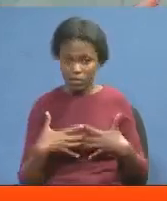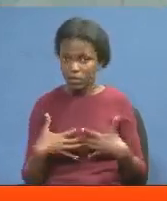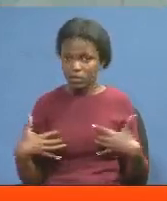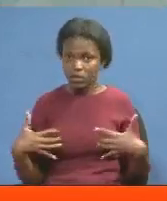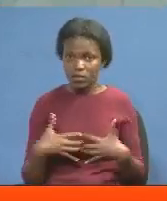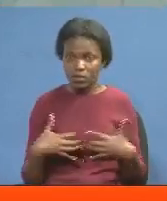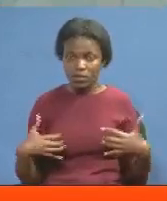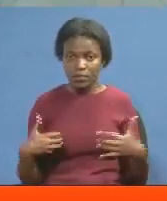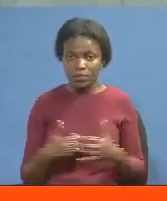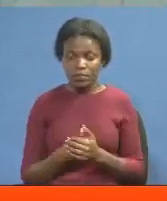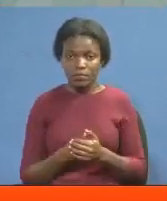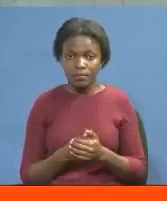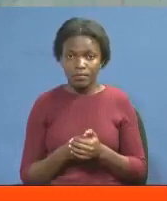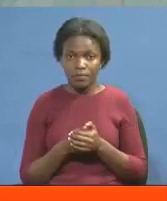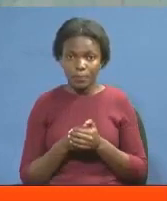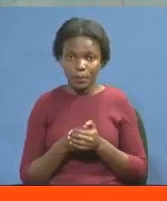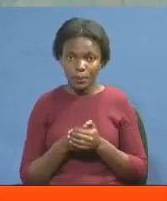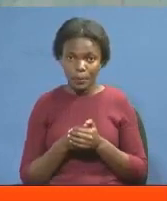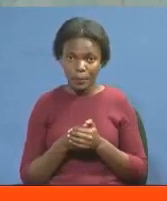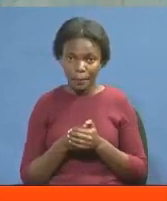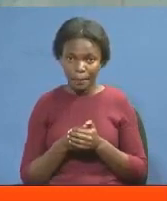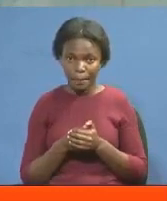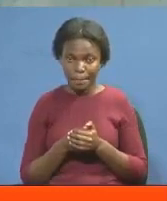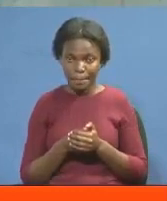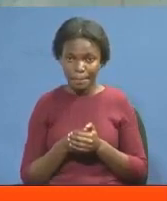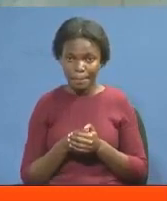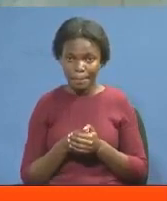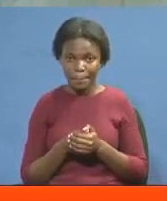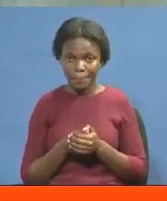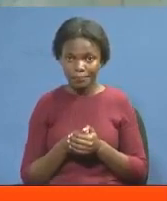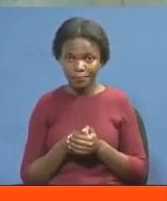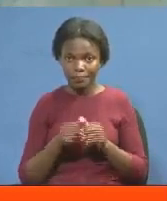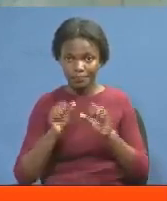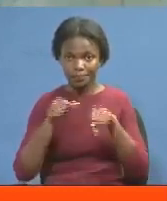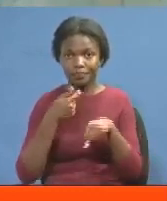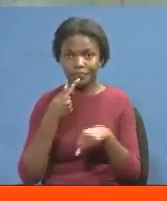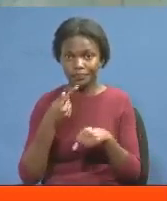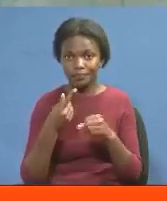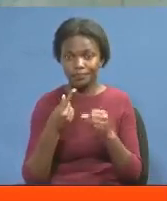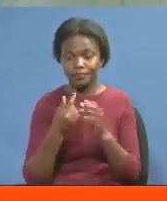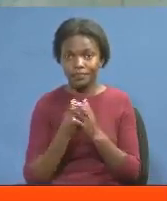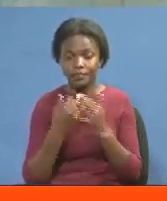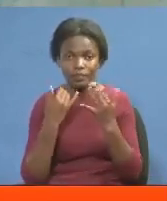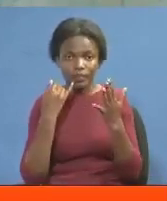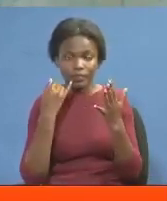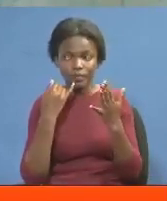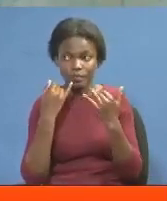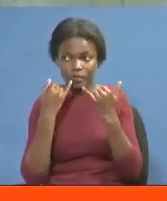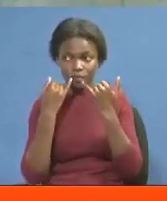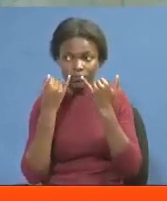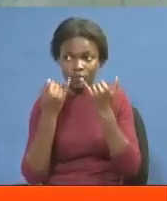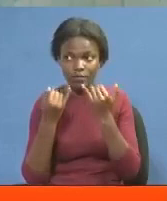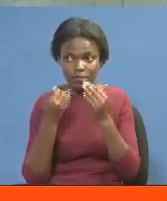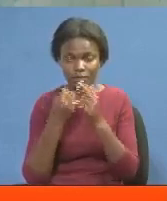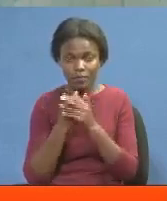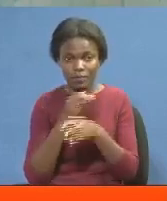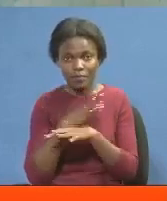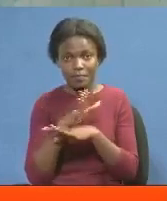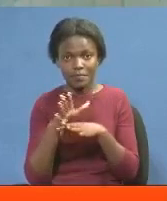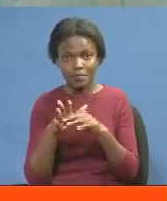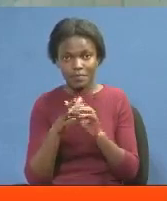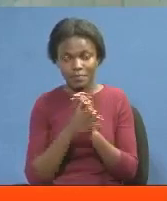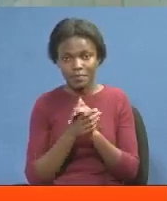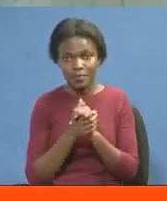Ethiopian refugees, up to the day the president declares. He could say, you see the way he gives orders these days yeah. because of the COVID manenos, uh-huh. he